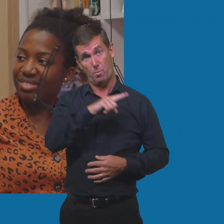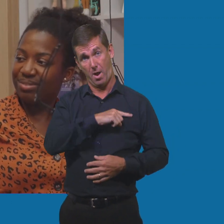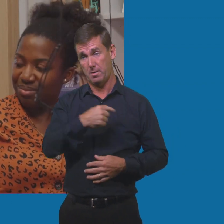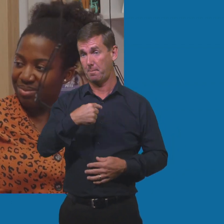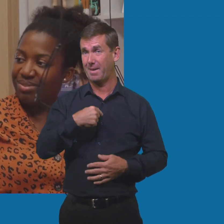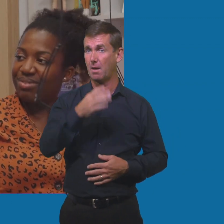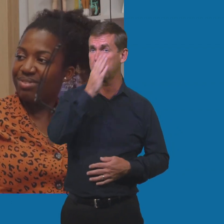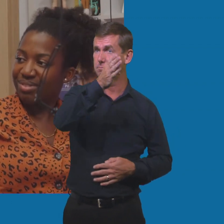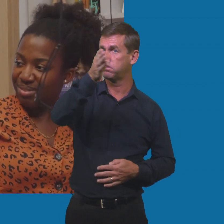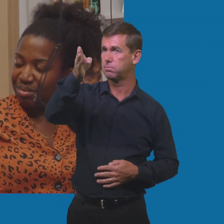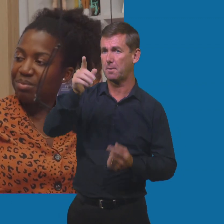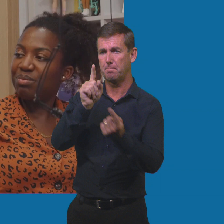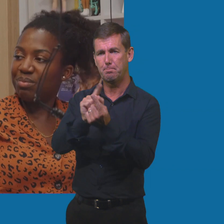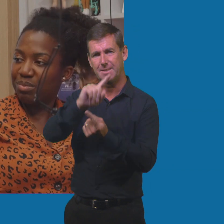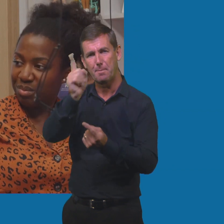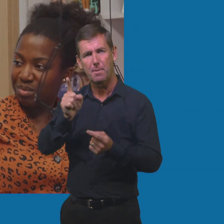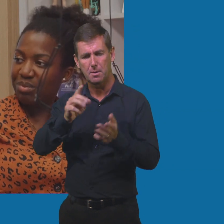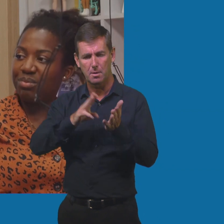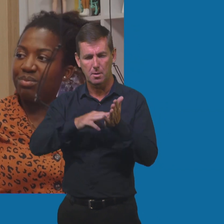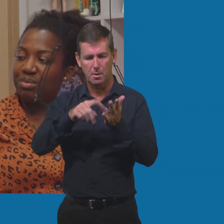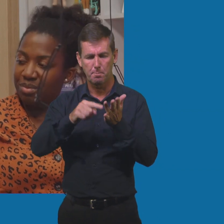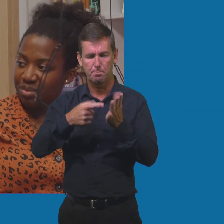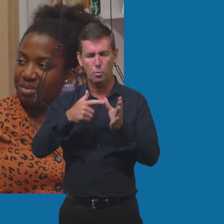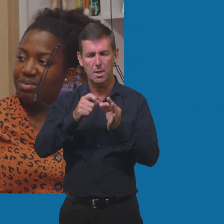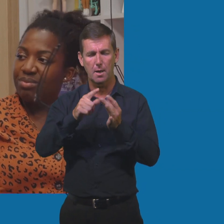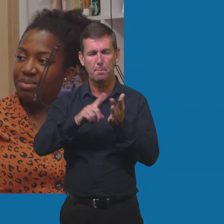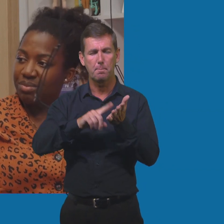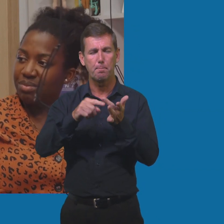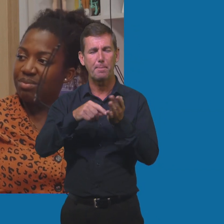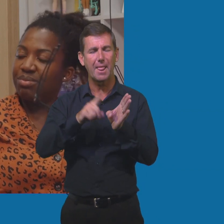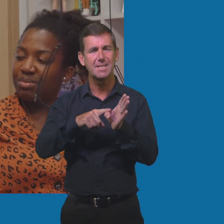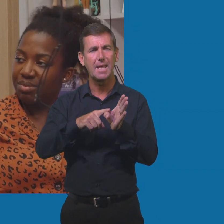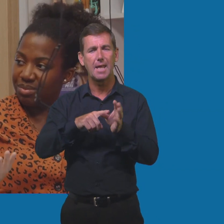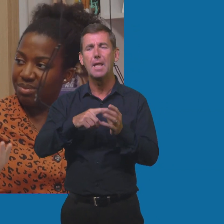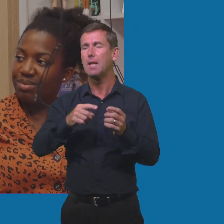I speak to people at the big event or whenever we have any Motability